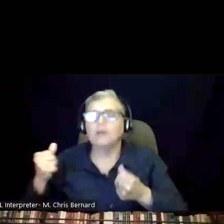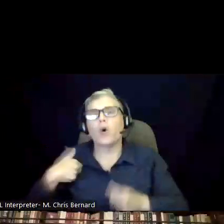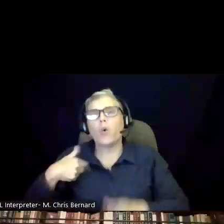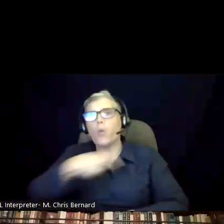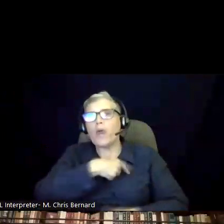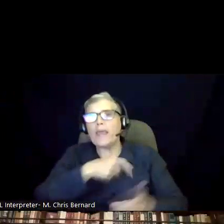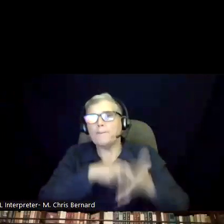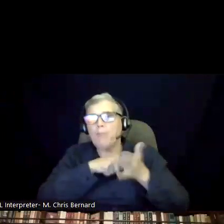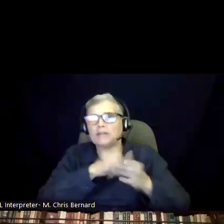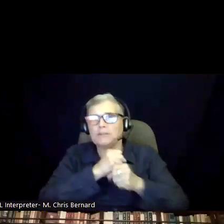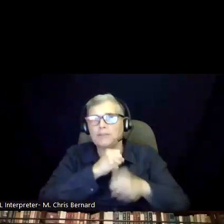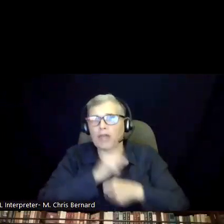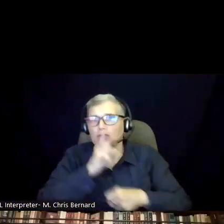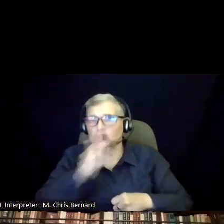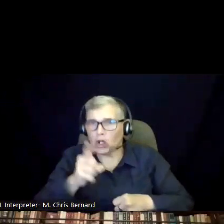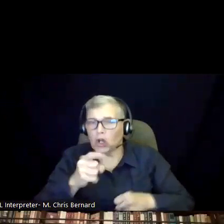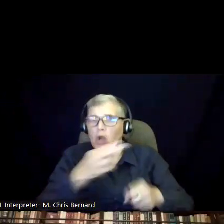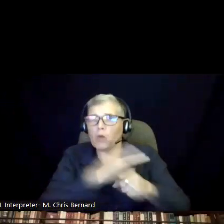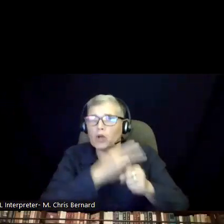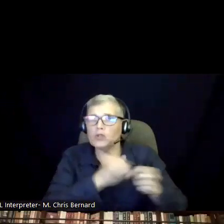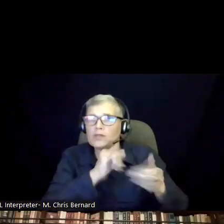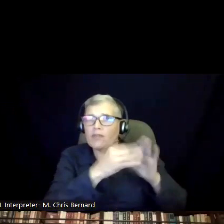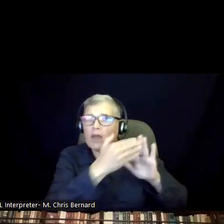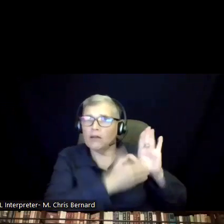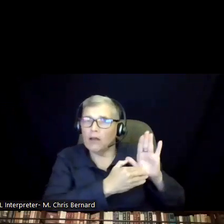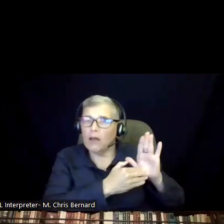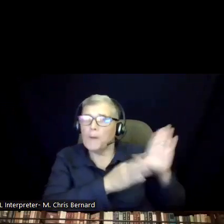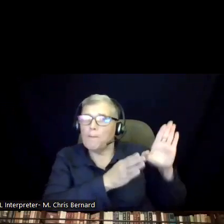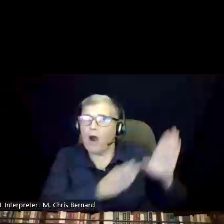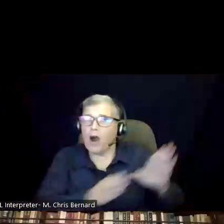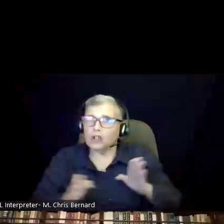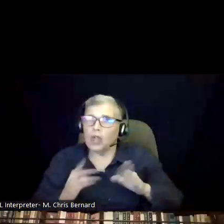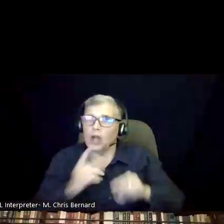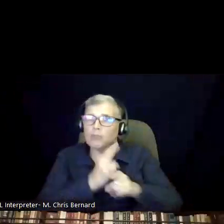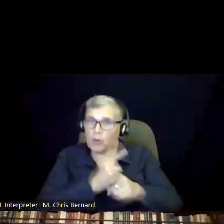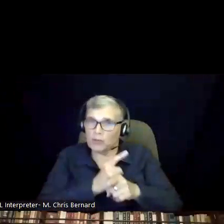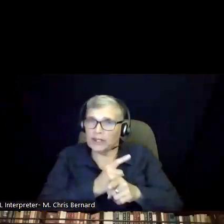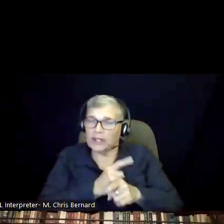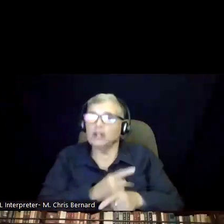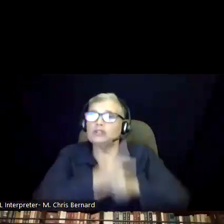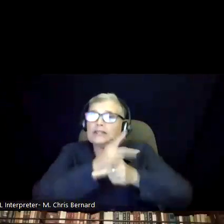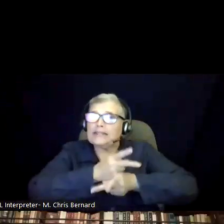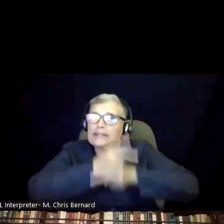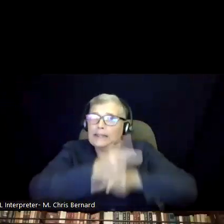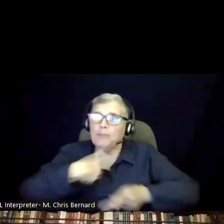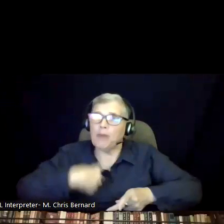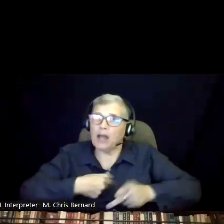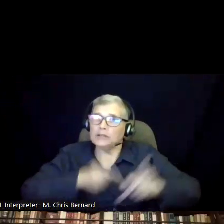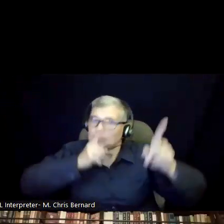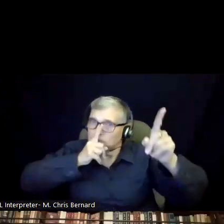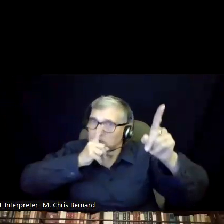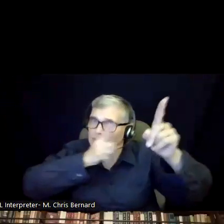model appropriately in doing so, that we're using it as a touchstone, but also not letting it hold us back from